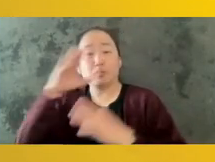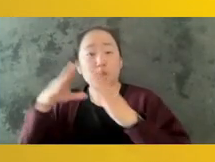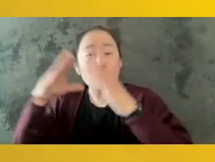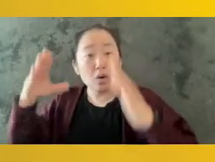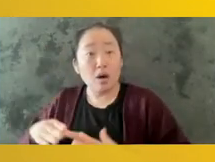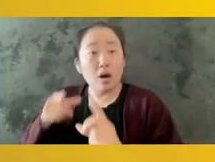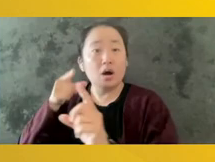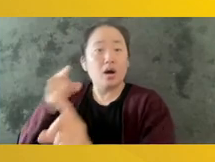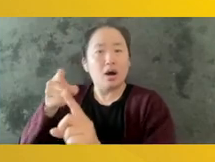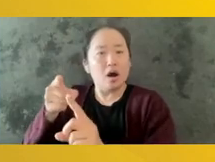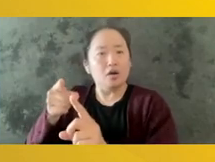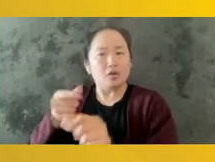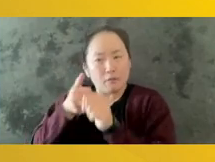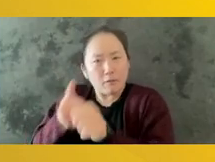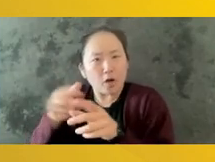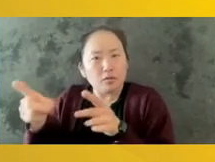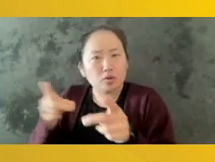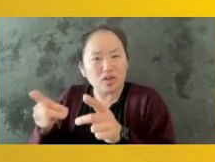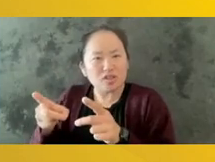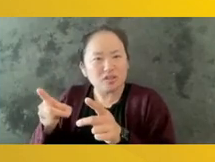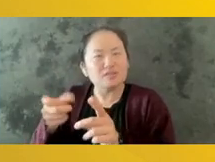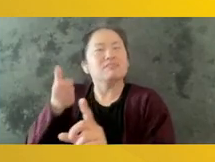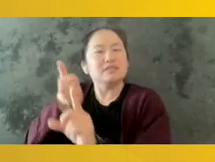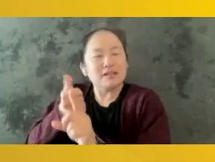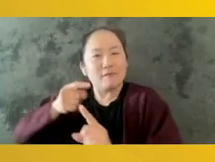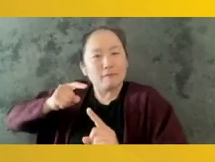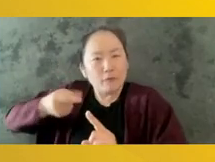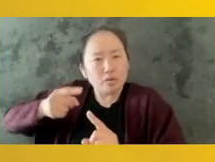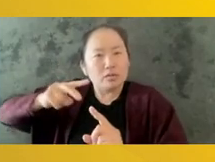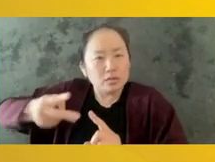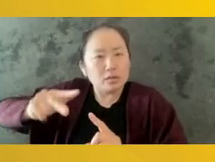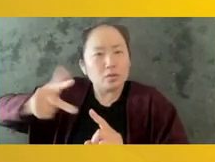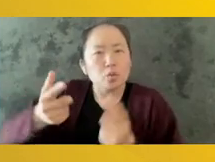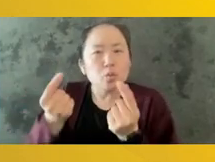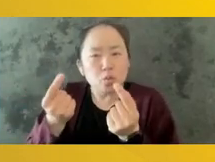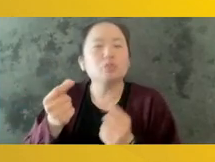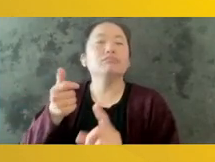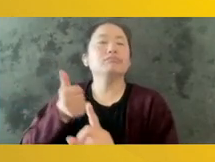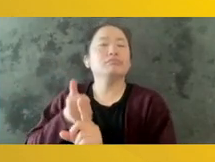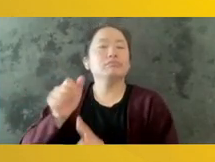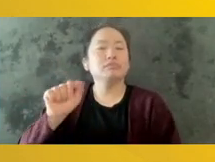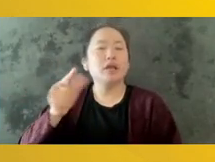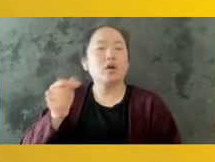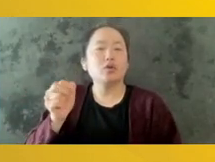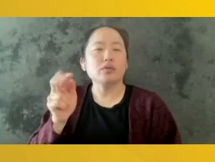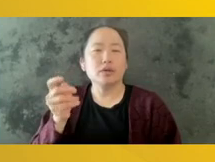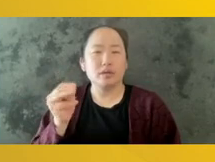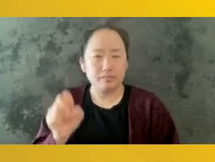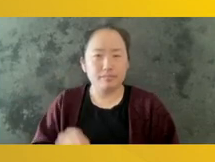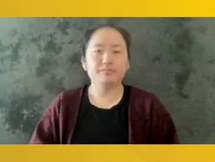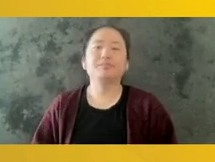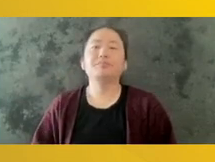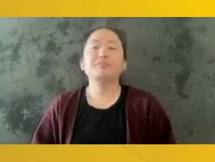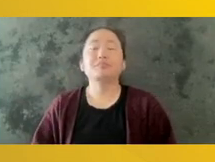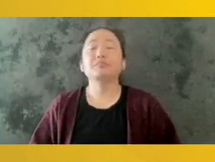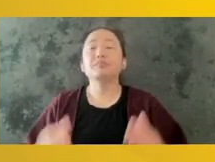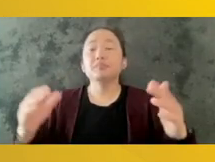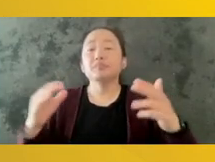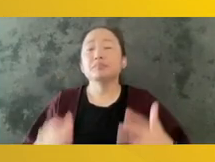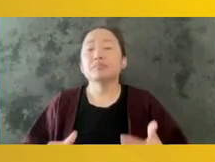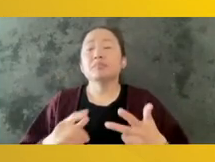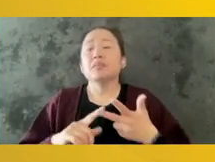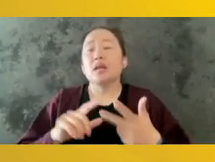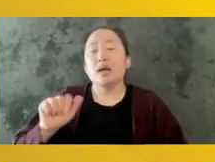would follow. The next one is abstraction. This means reducing the complexity of a problem